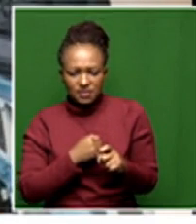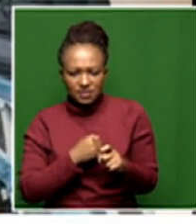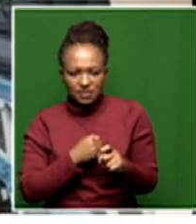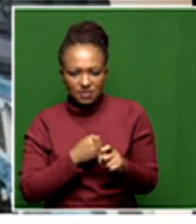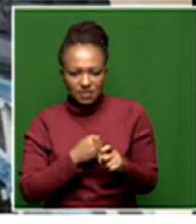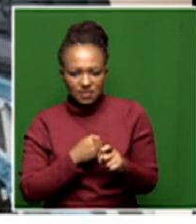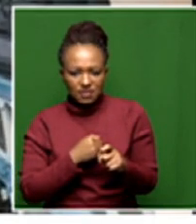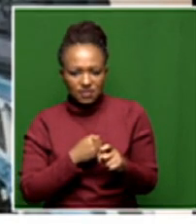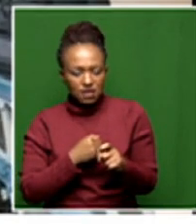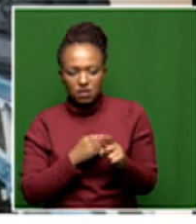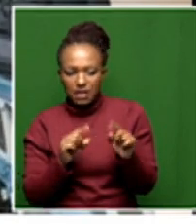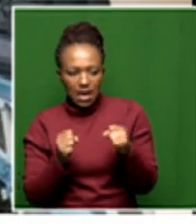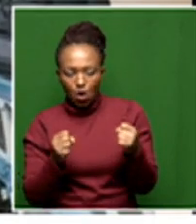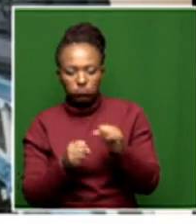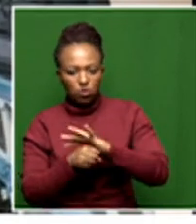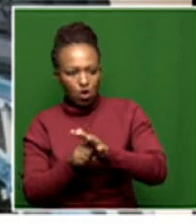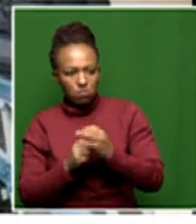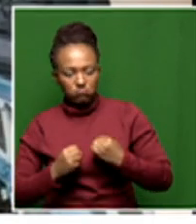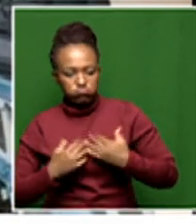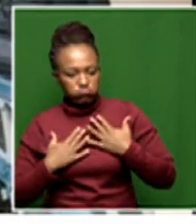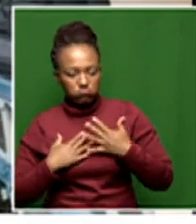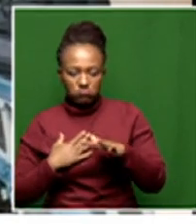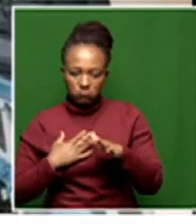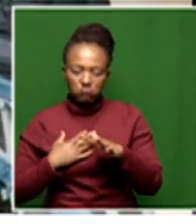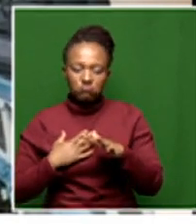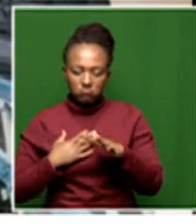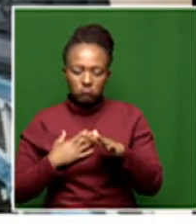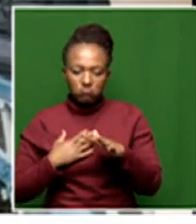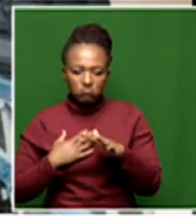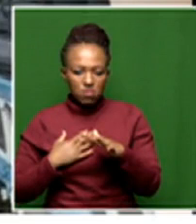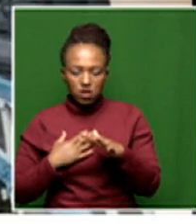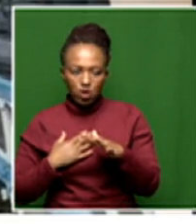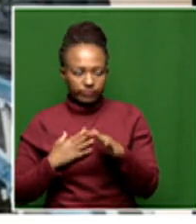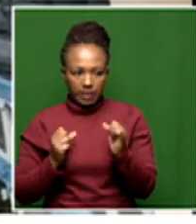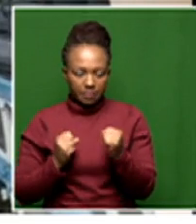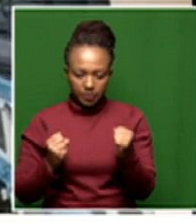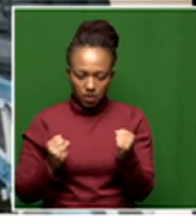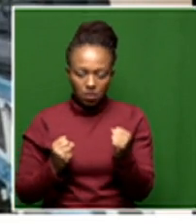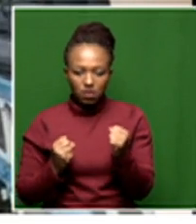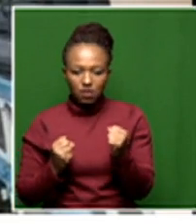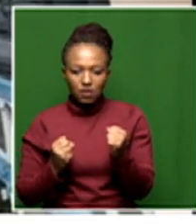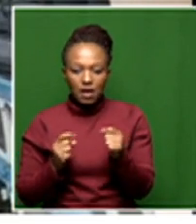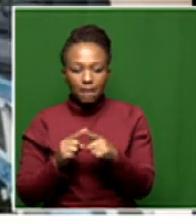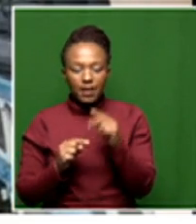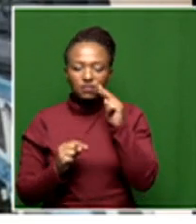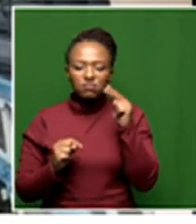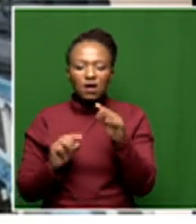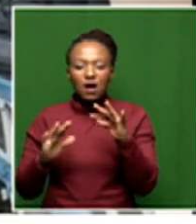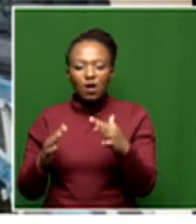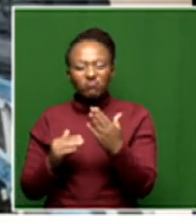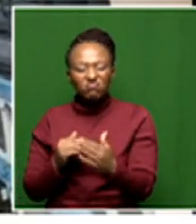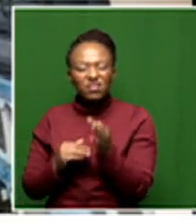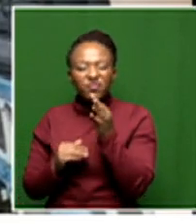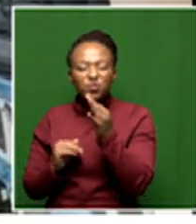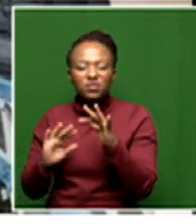the likelihood of contracting the virus whilst traveling is it's highly unlikely. So what does it look like in future?